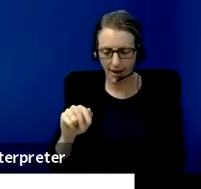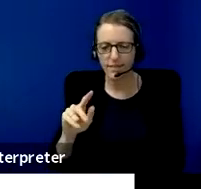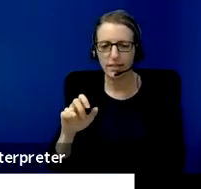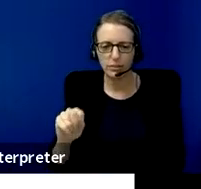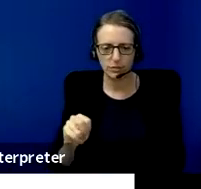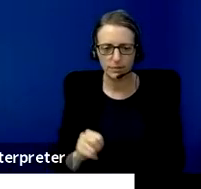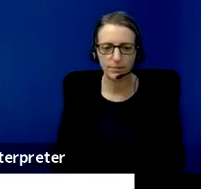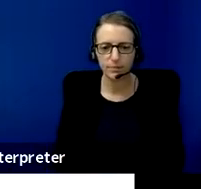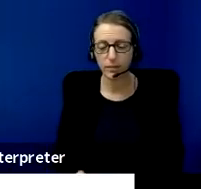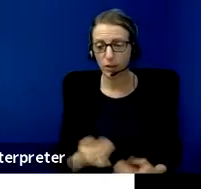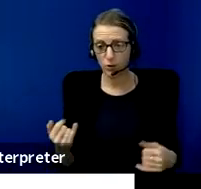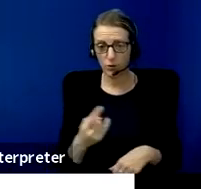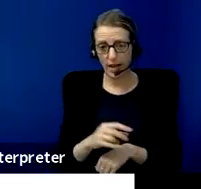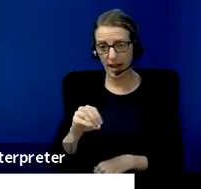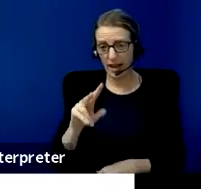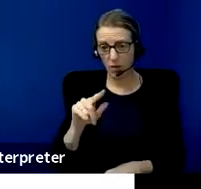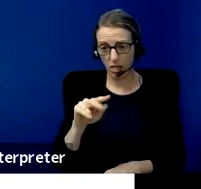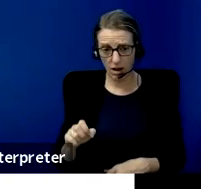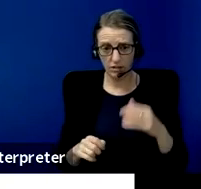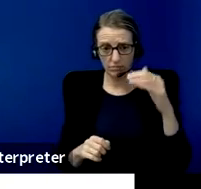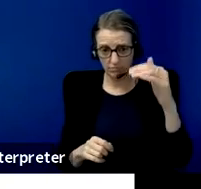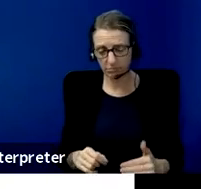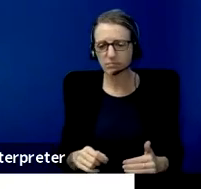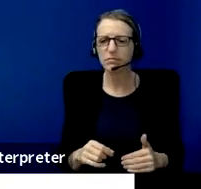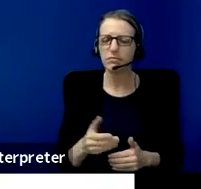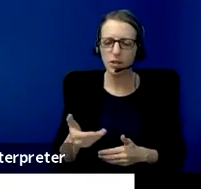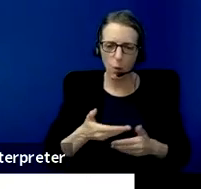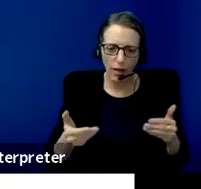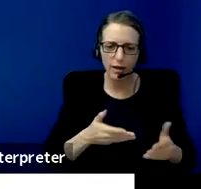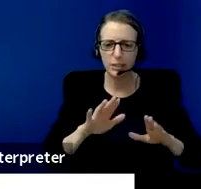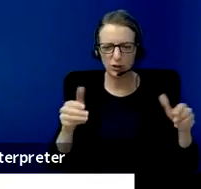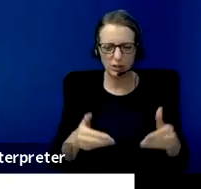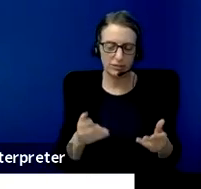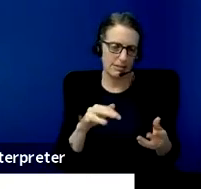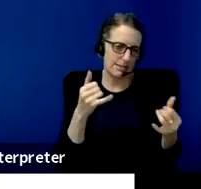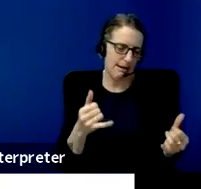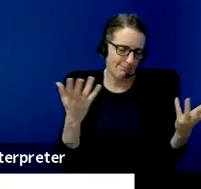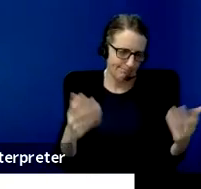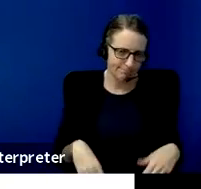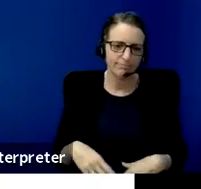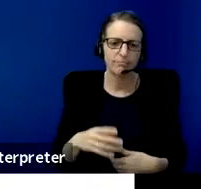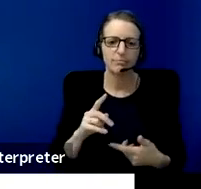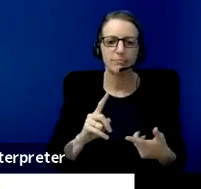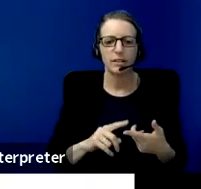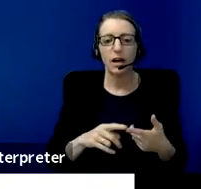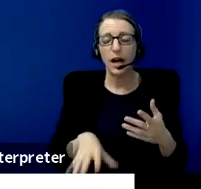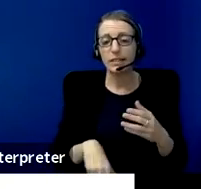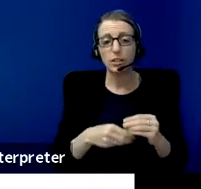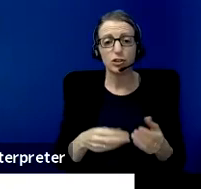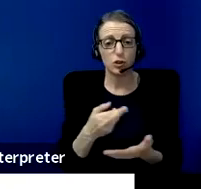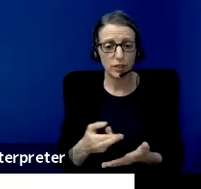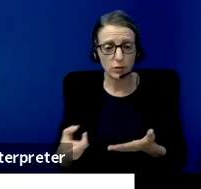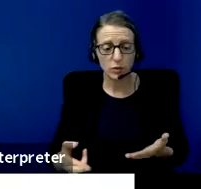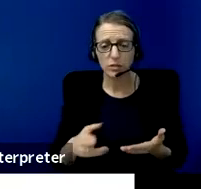Our outline for today, we're going to finish our welcome and introductions, which we are doing now. We will look at additional resources that